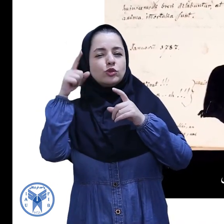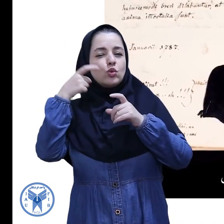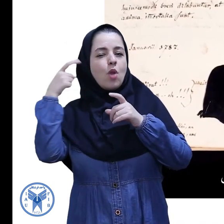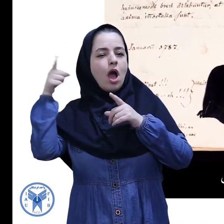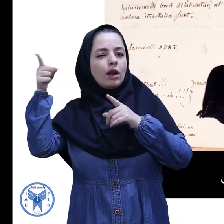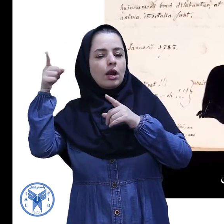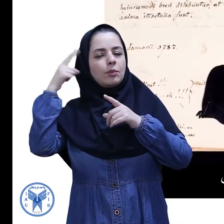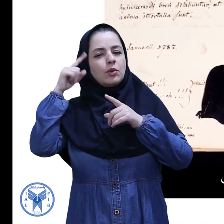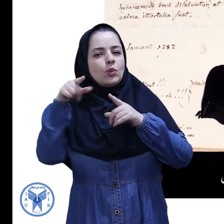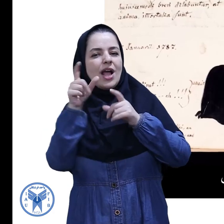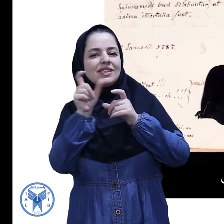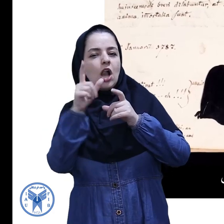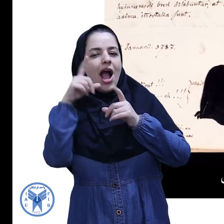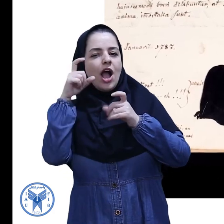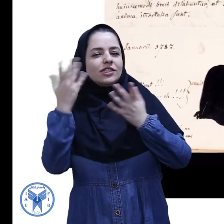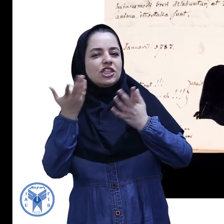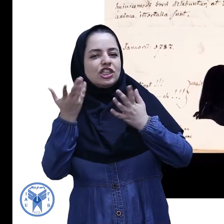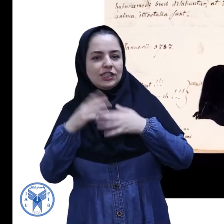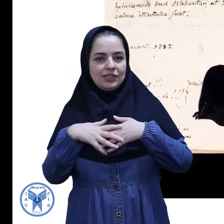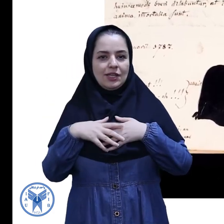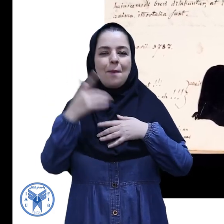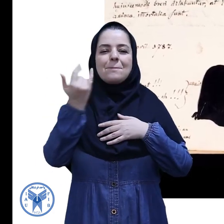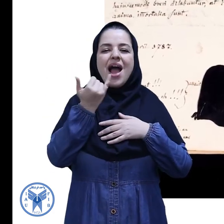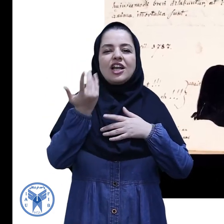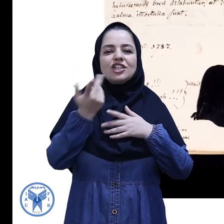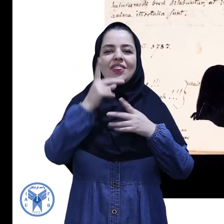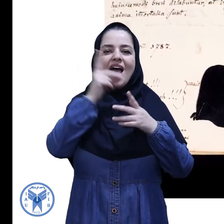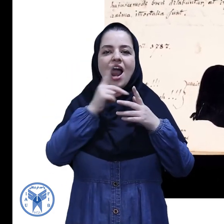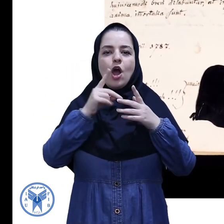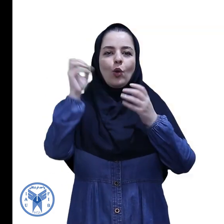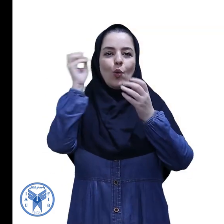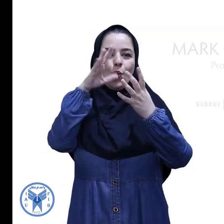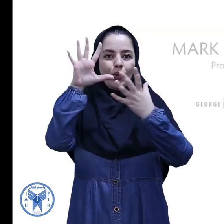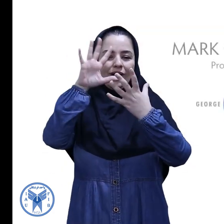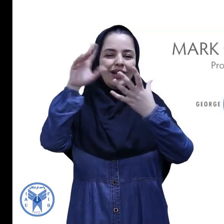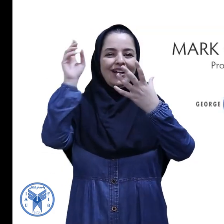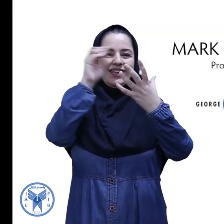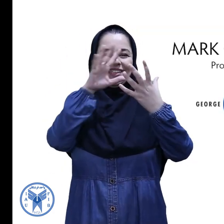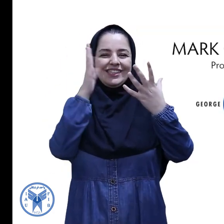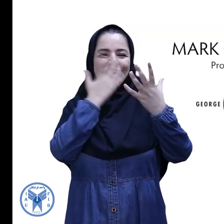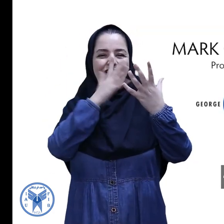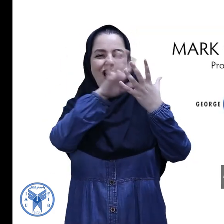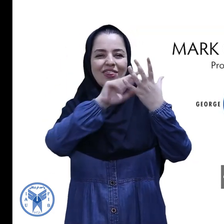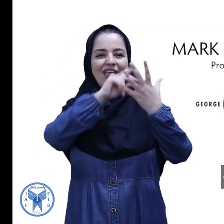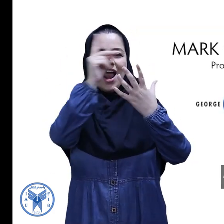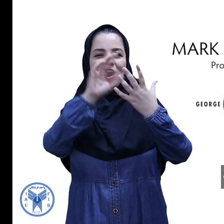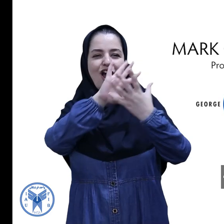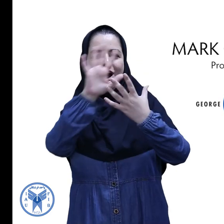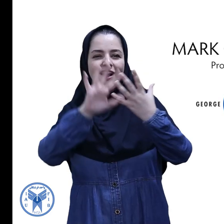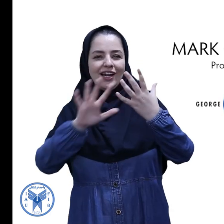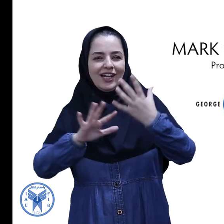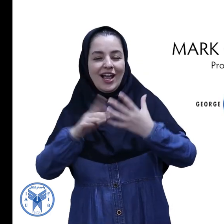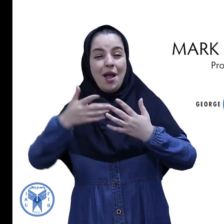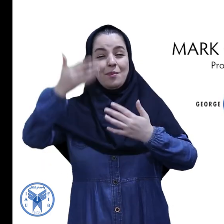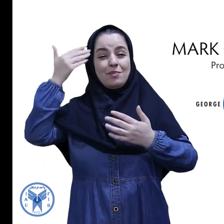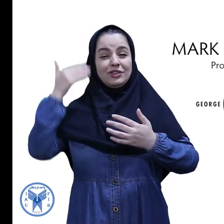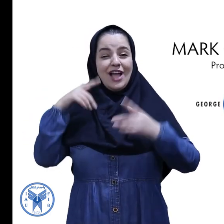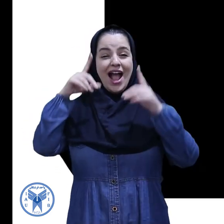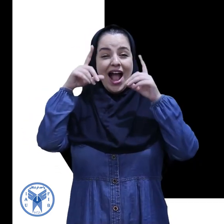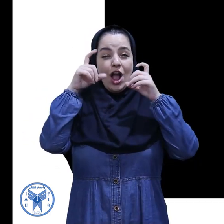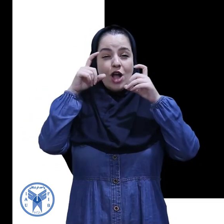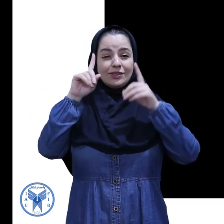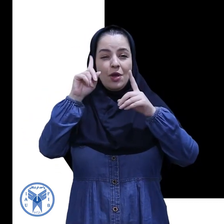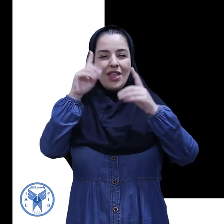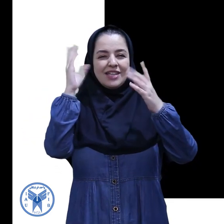term photography in Greek is light drawing. So when you're drawing with light, you can do it with chemicals. But before